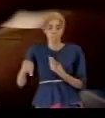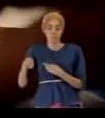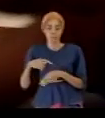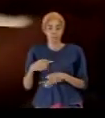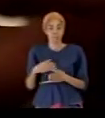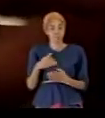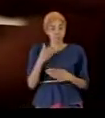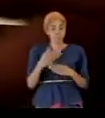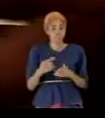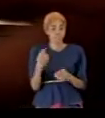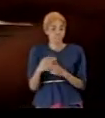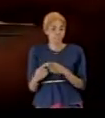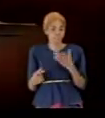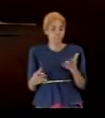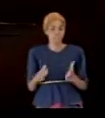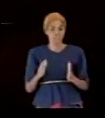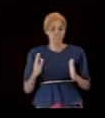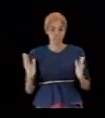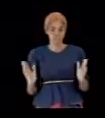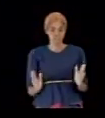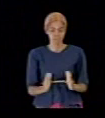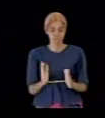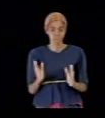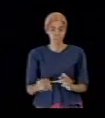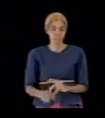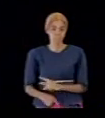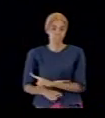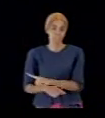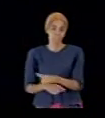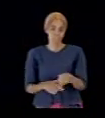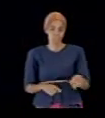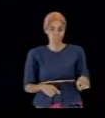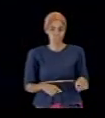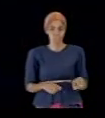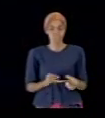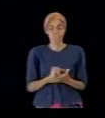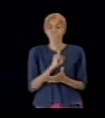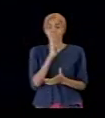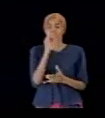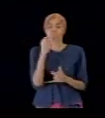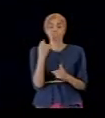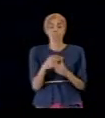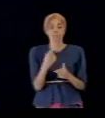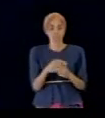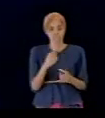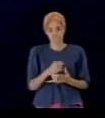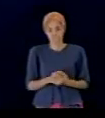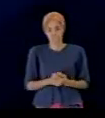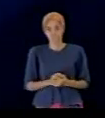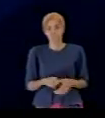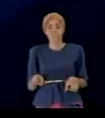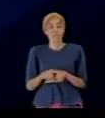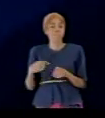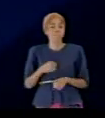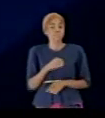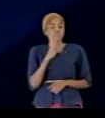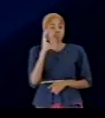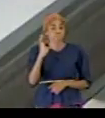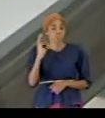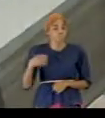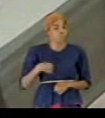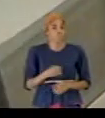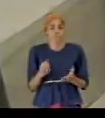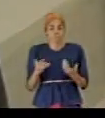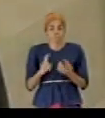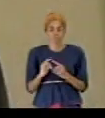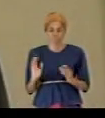there. Persuading them. That's the word. That's the word. As we preach, we have to